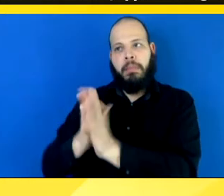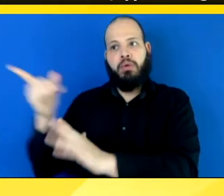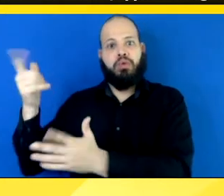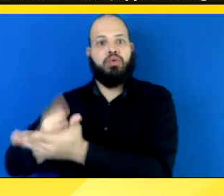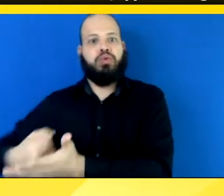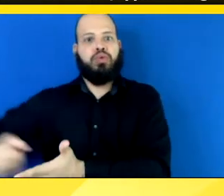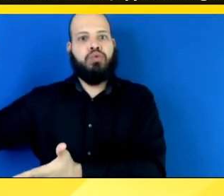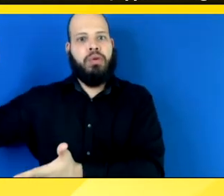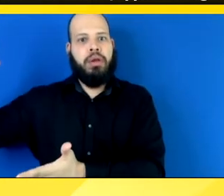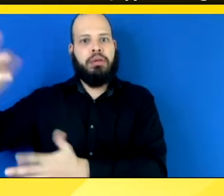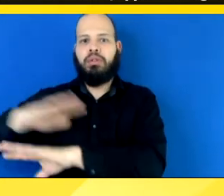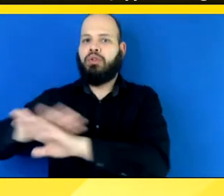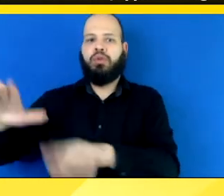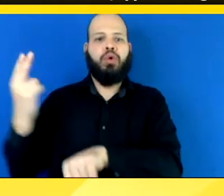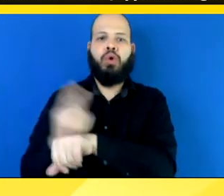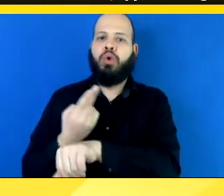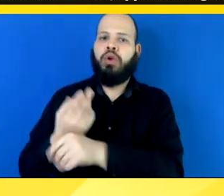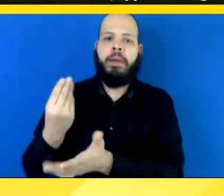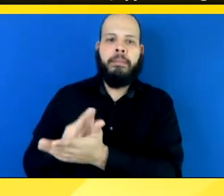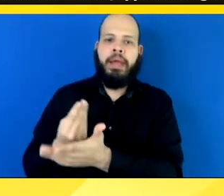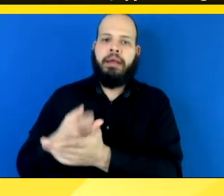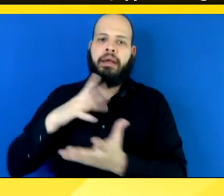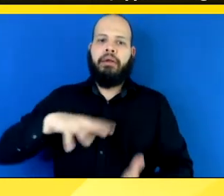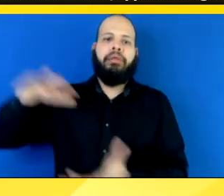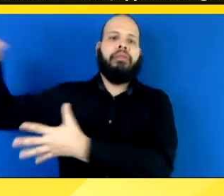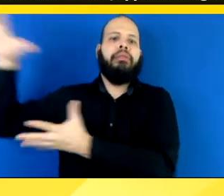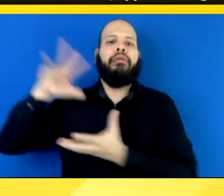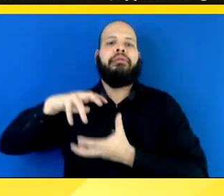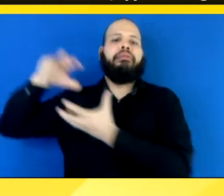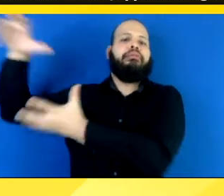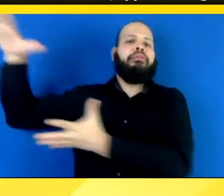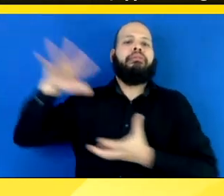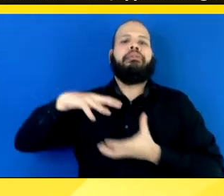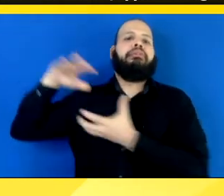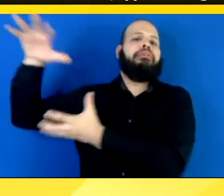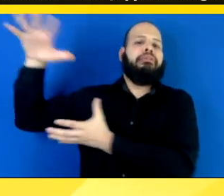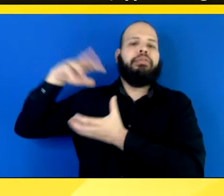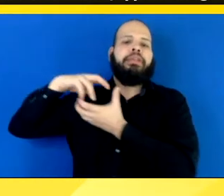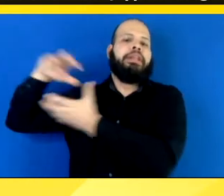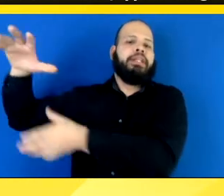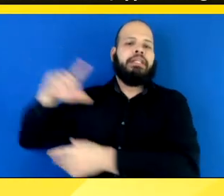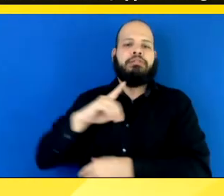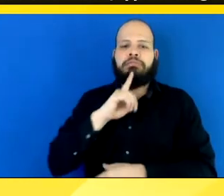in the palaces. Jennifer Bates also said, we are